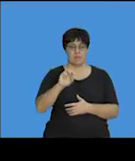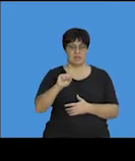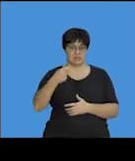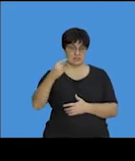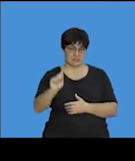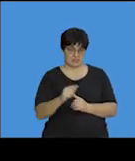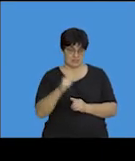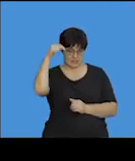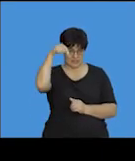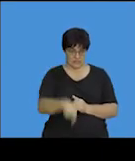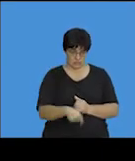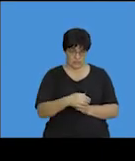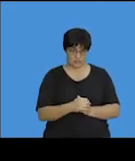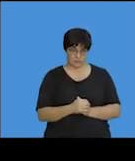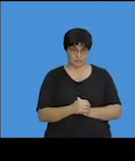second down.